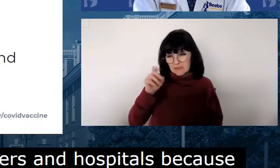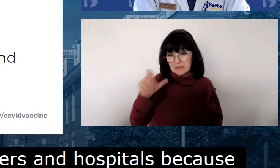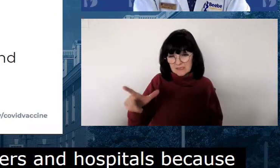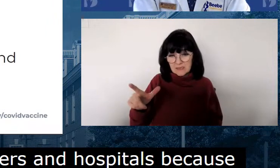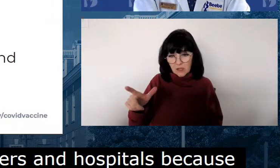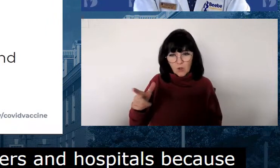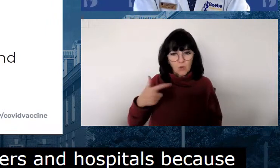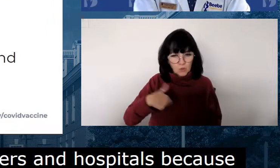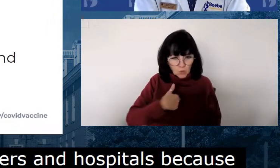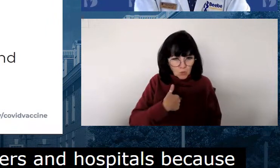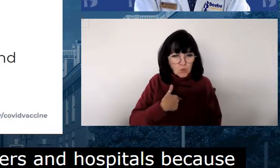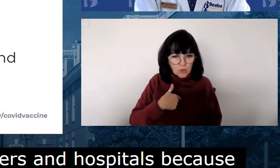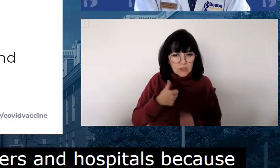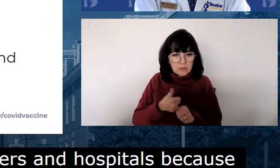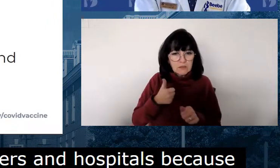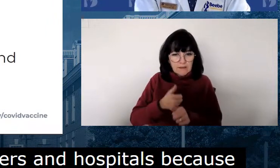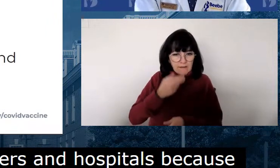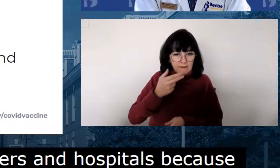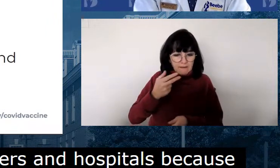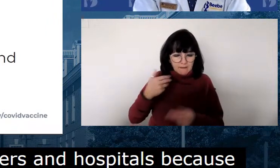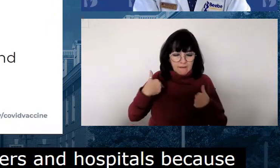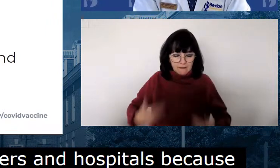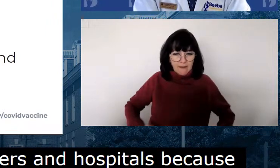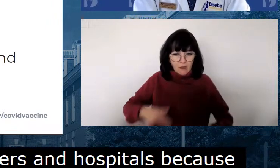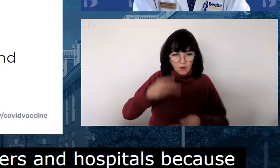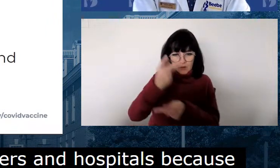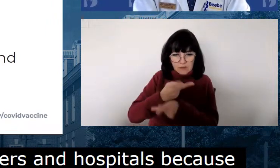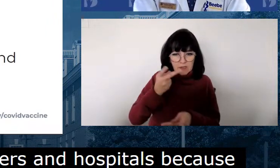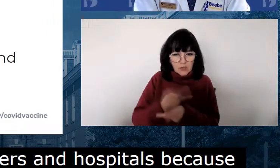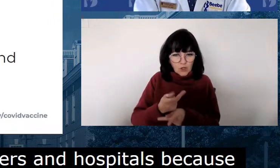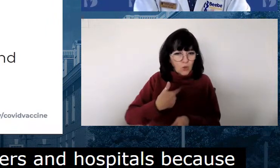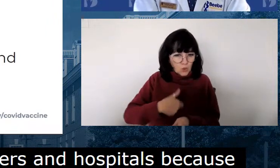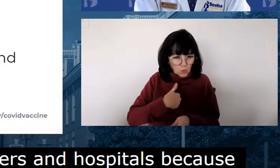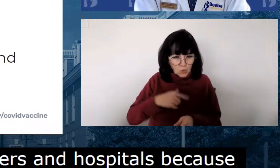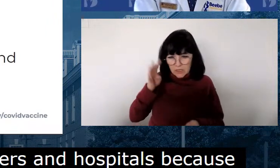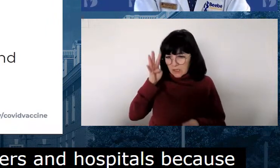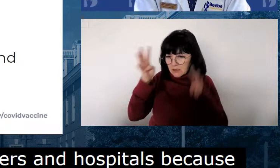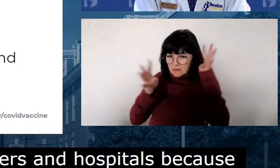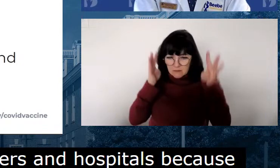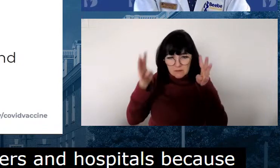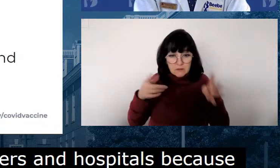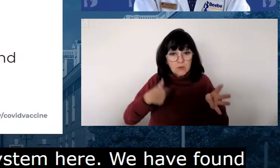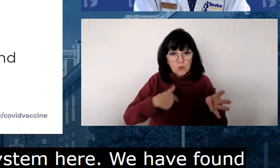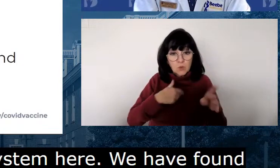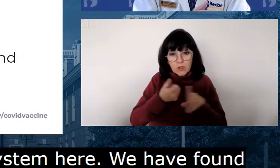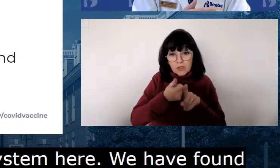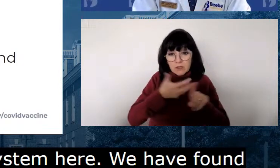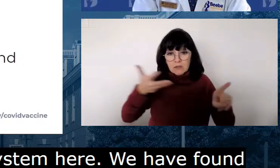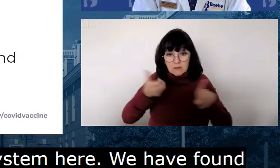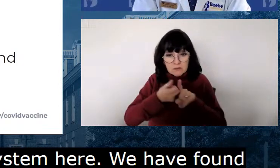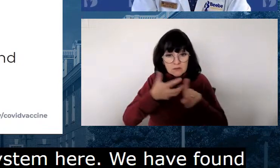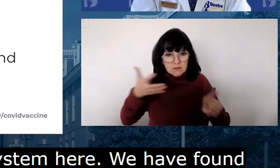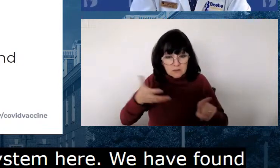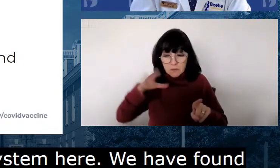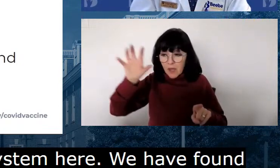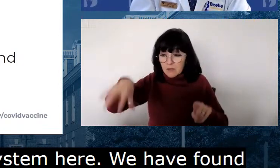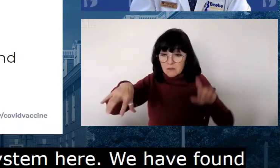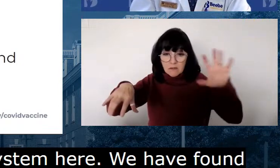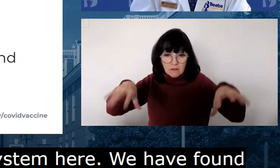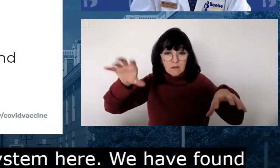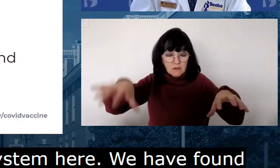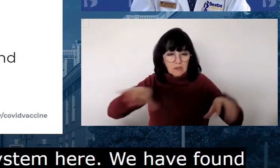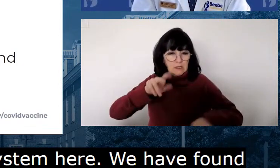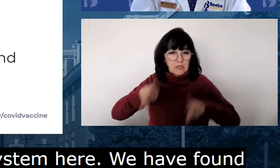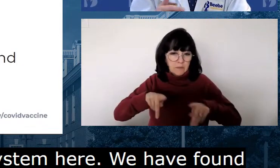to make sure that Sussex Countyans receive their care, everything from expanding our walk-in programs so people can get the care